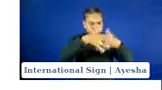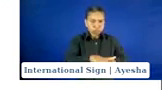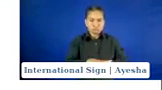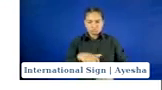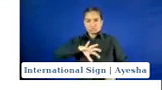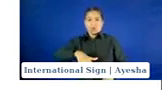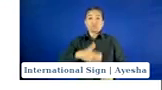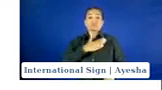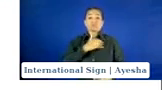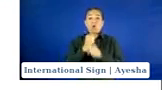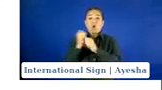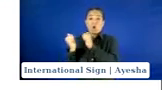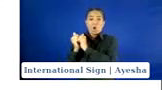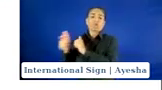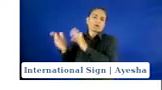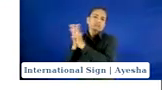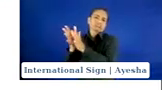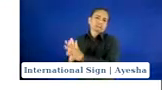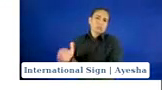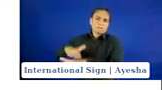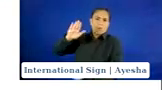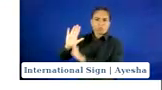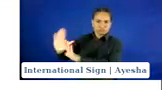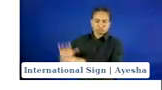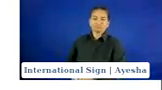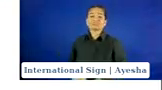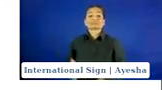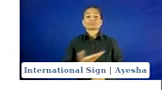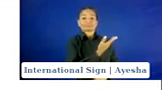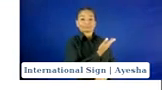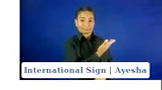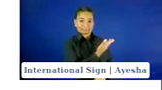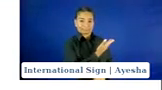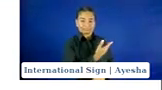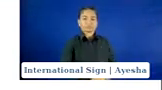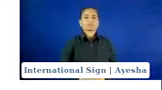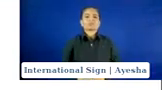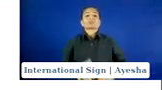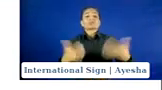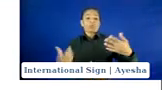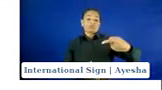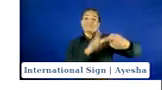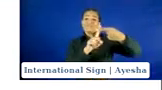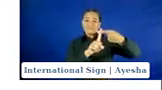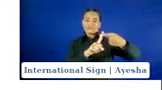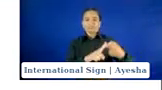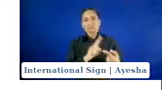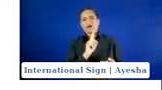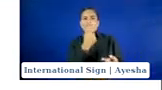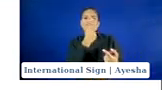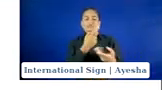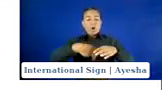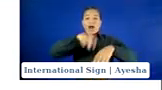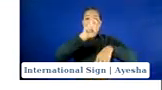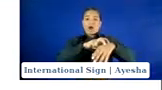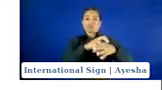please. So the Irish Aid project, I think the objective of the partnership, the first outcome is to really